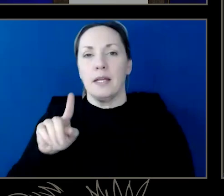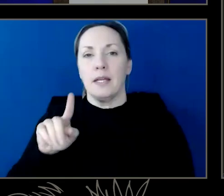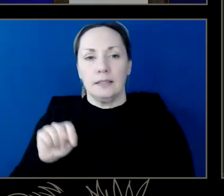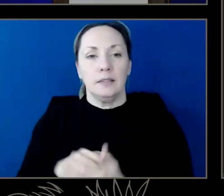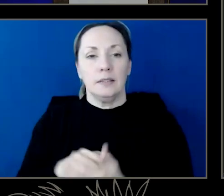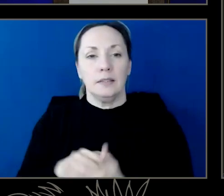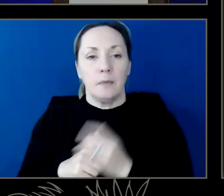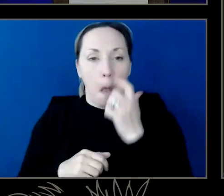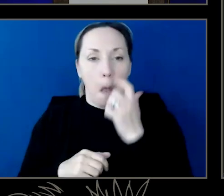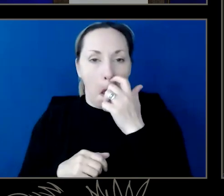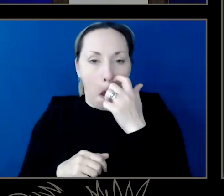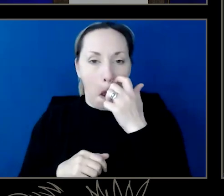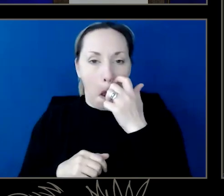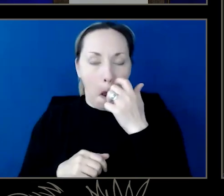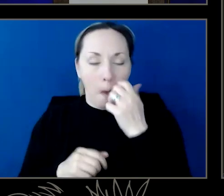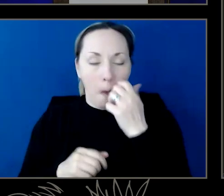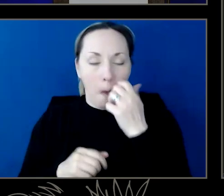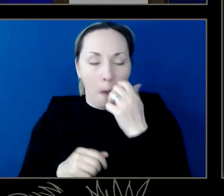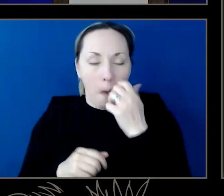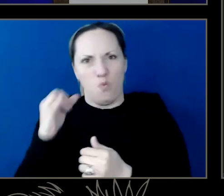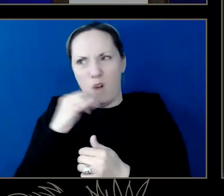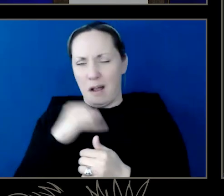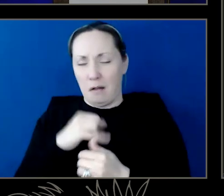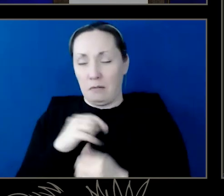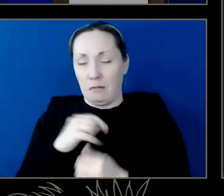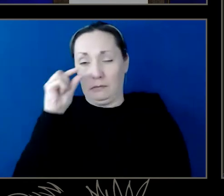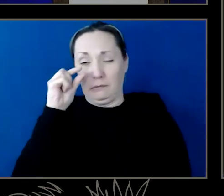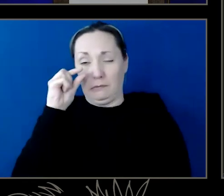let's see. Wow, that is tiny